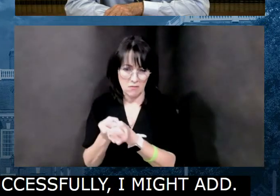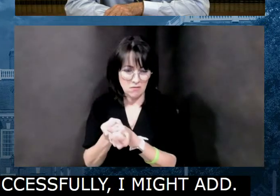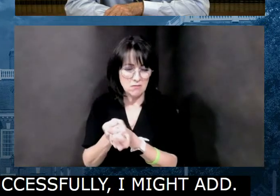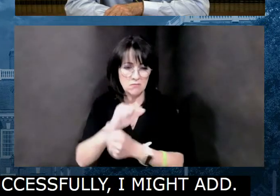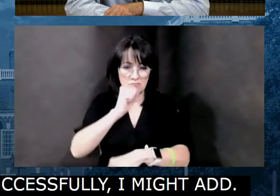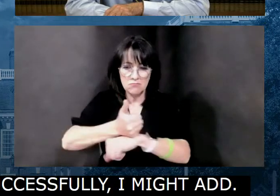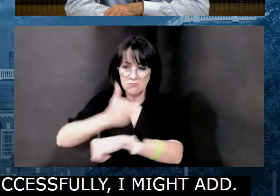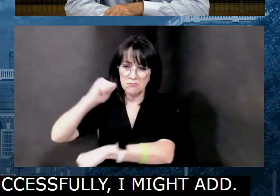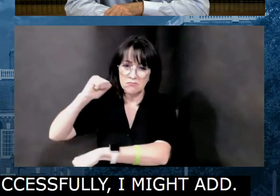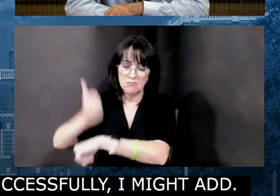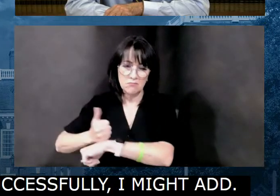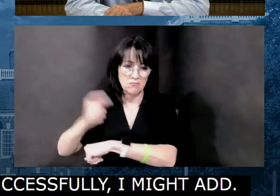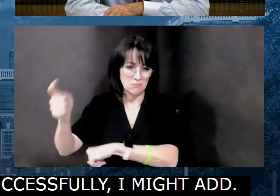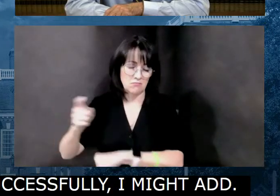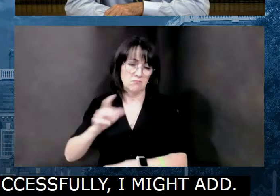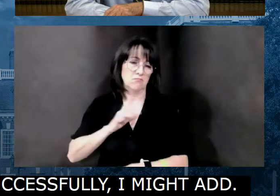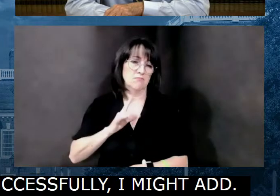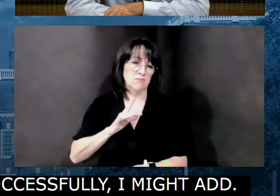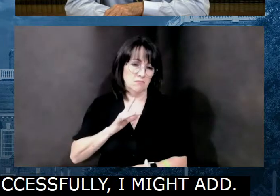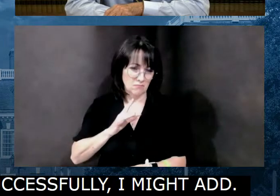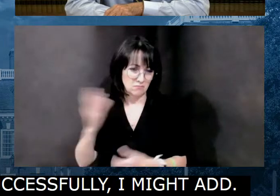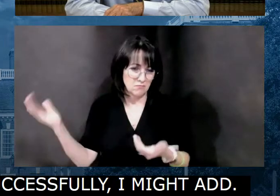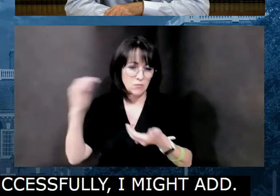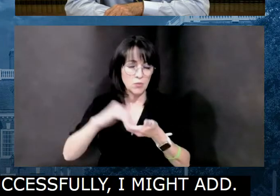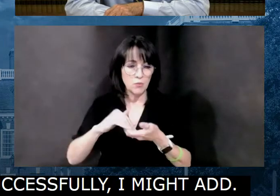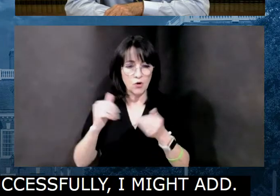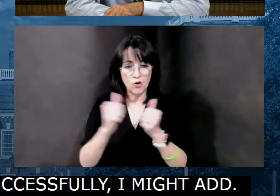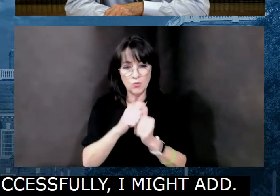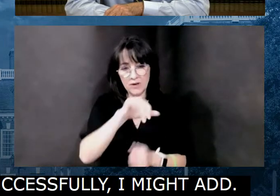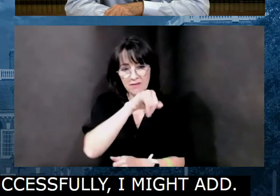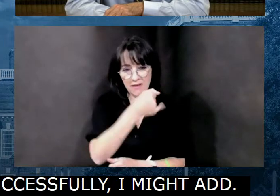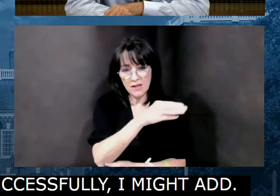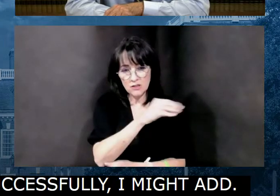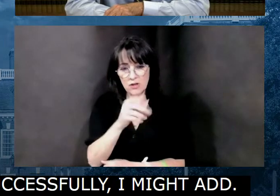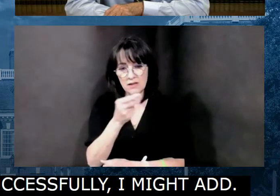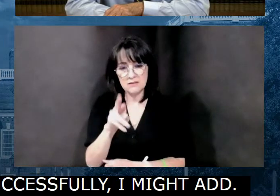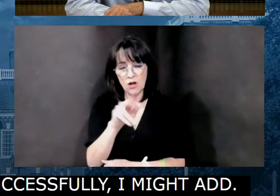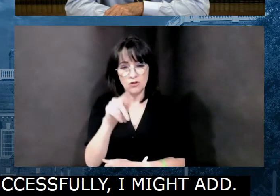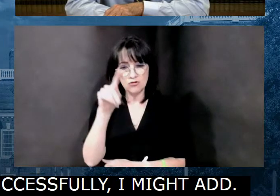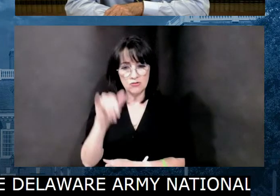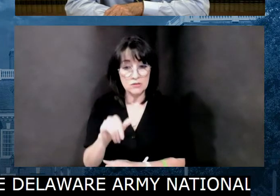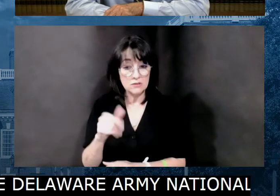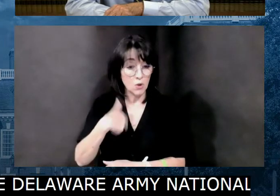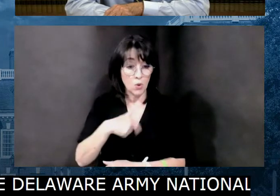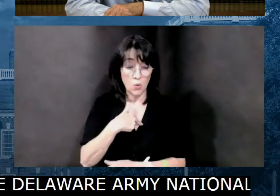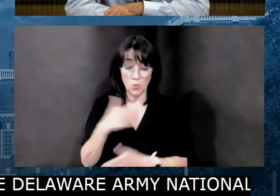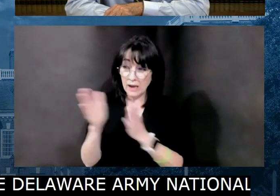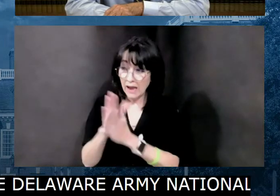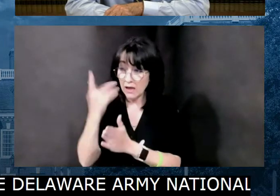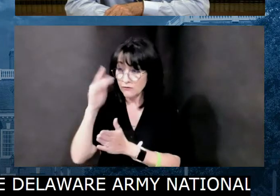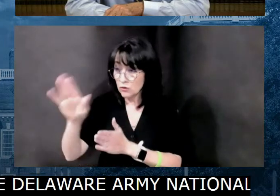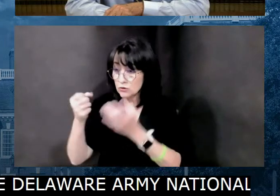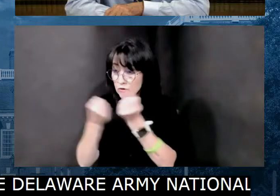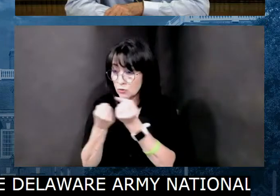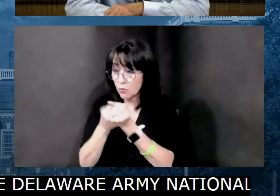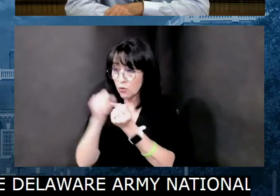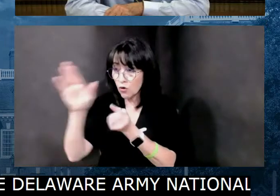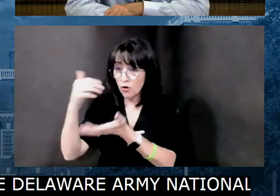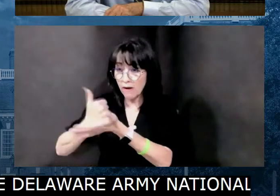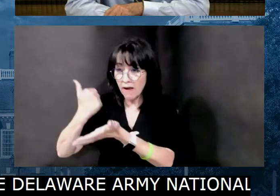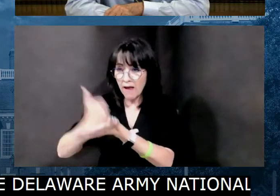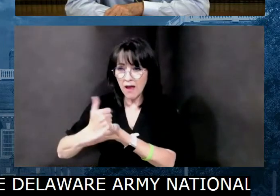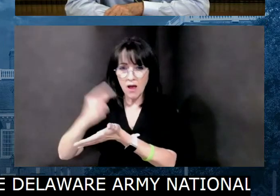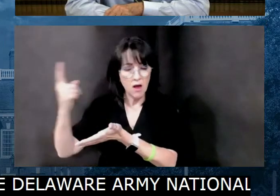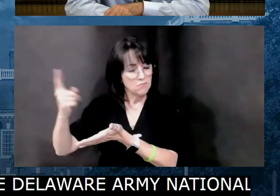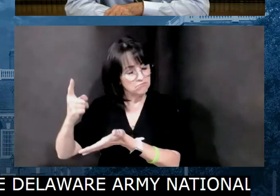incredible partner with AJ, Dr. Rattay, and their teams. Whatever we've asked them to do, they've done it and done